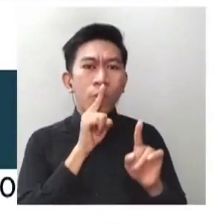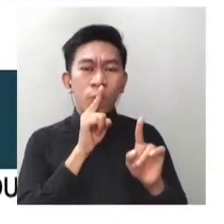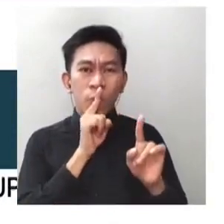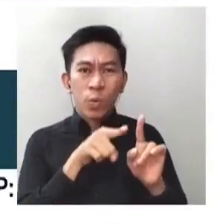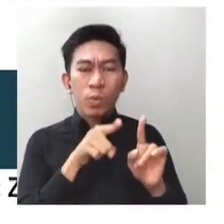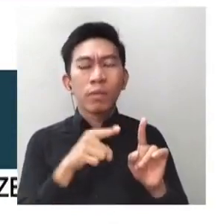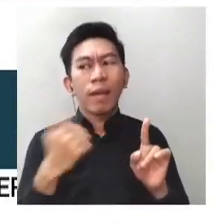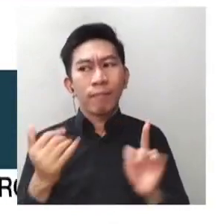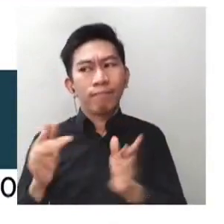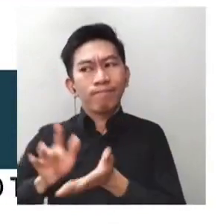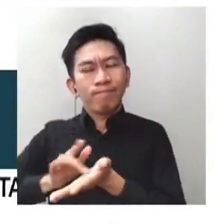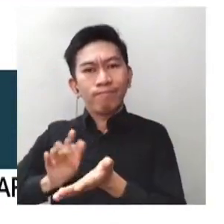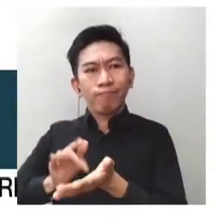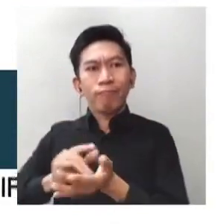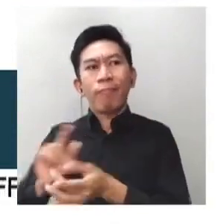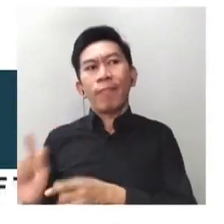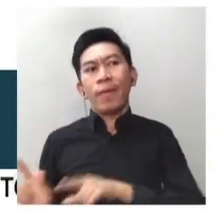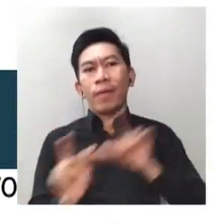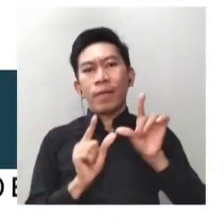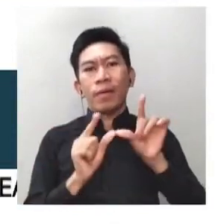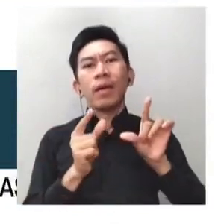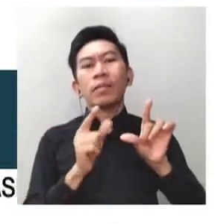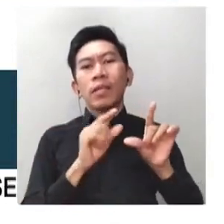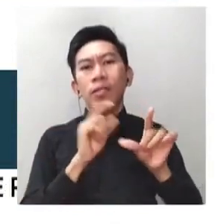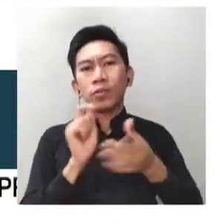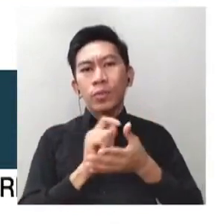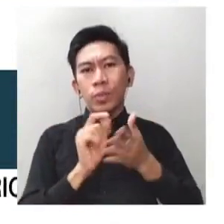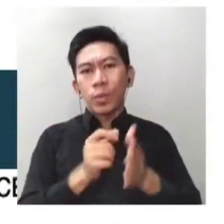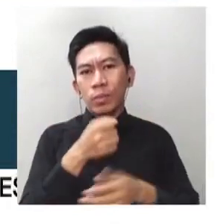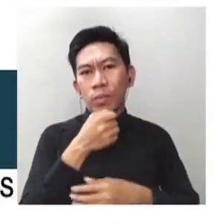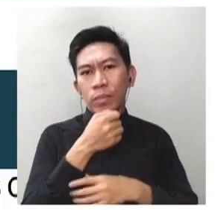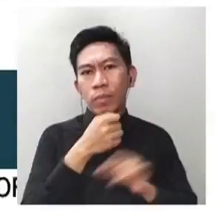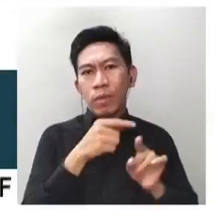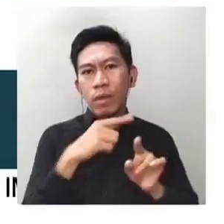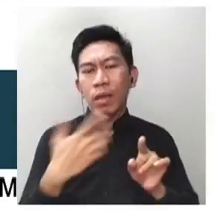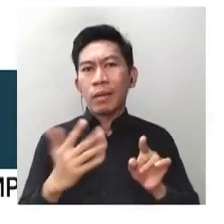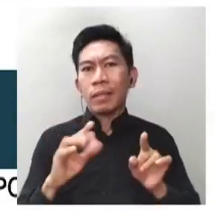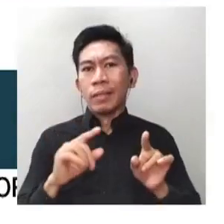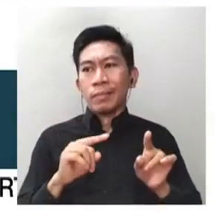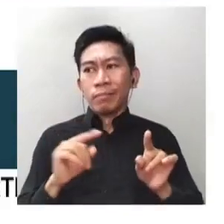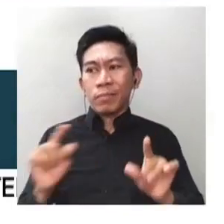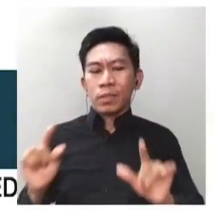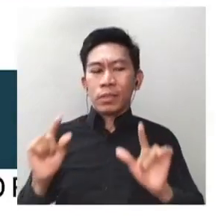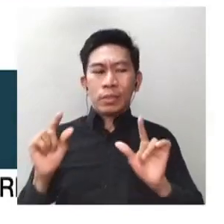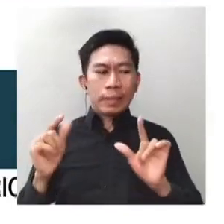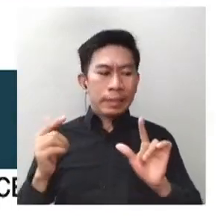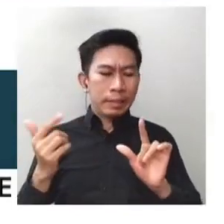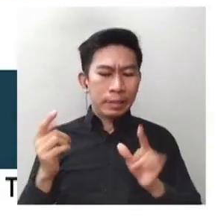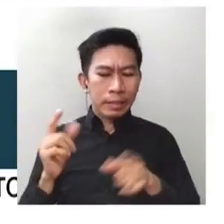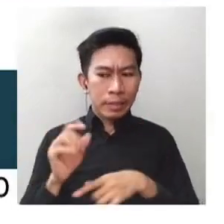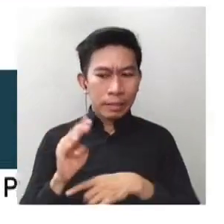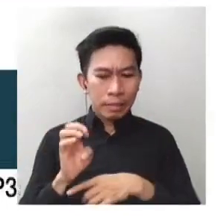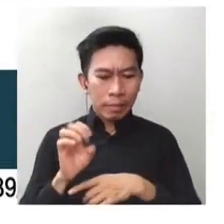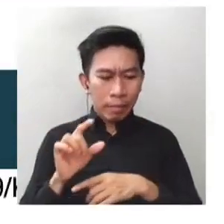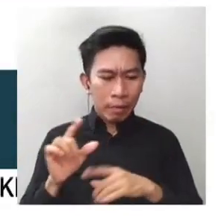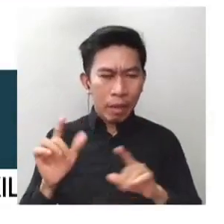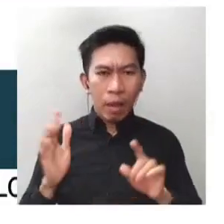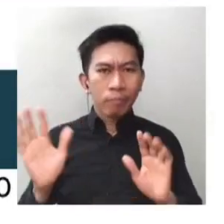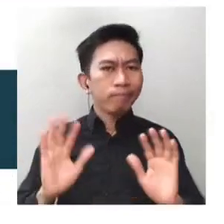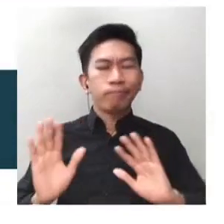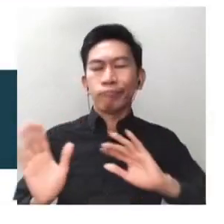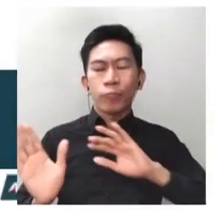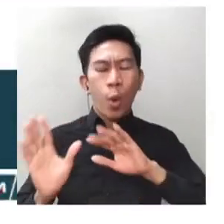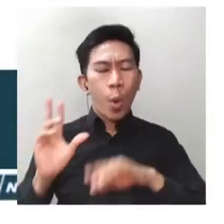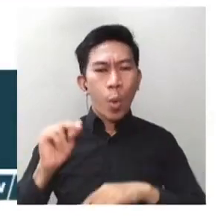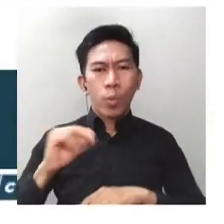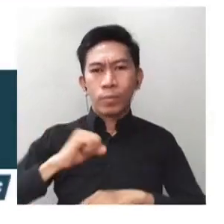journalists. And he obviously doesn't want to be a situation where he uses the same law that is used